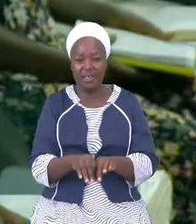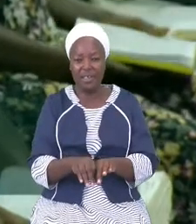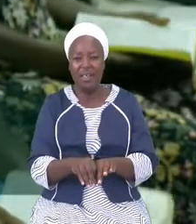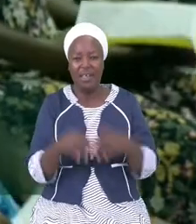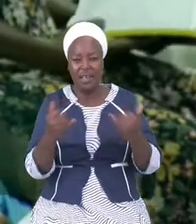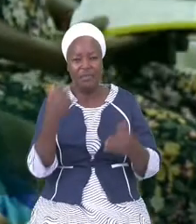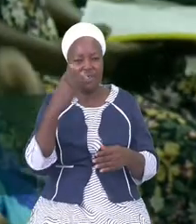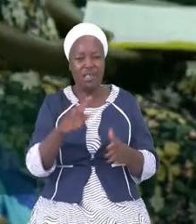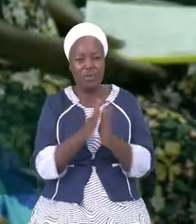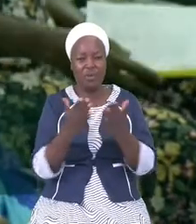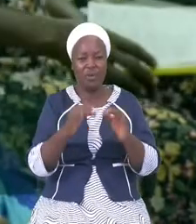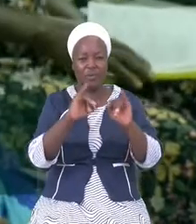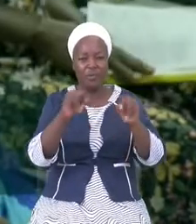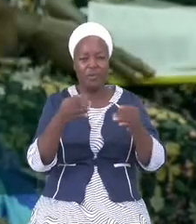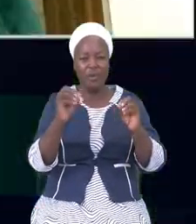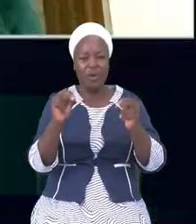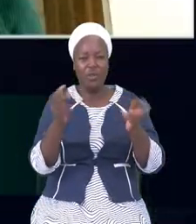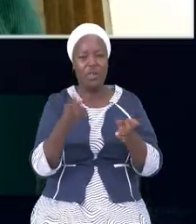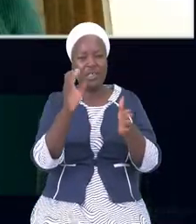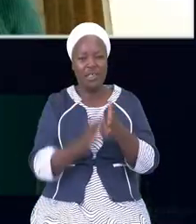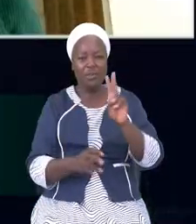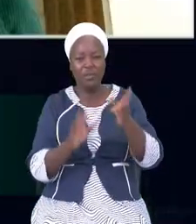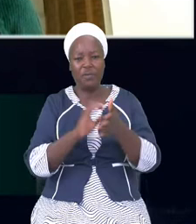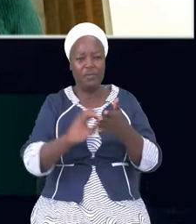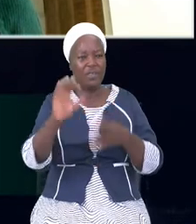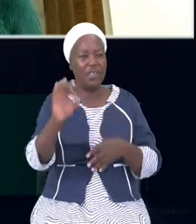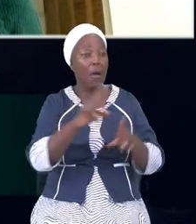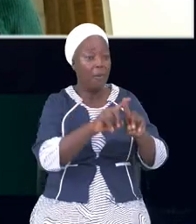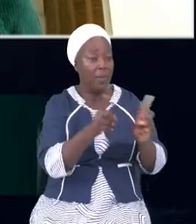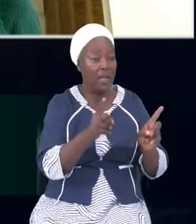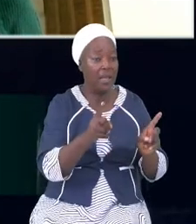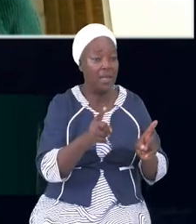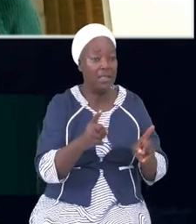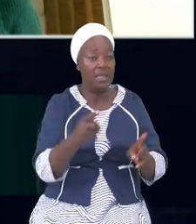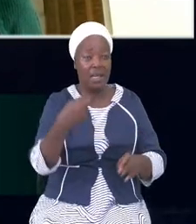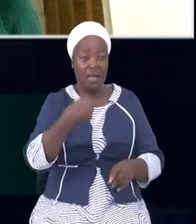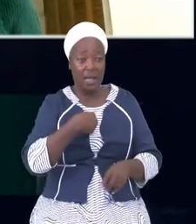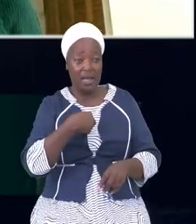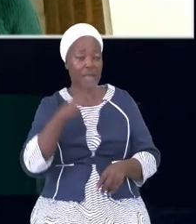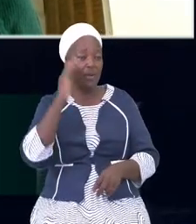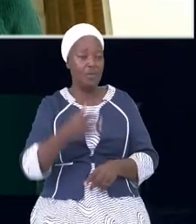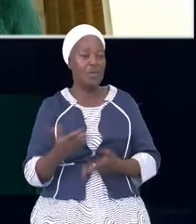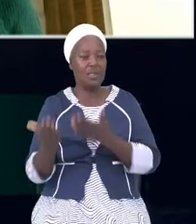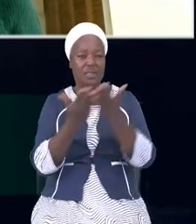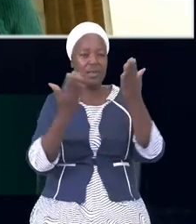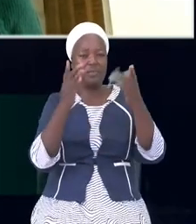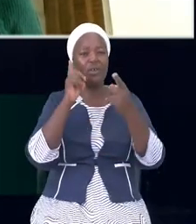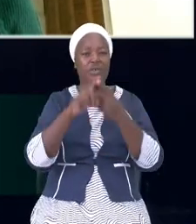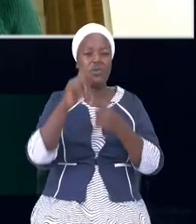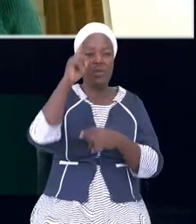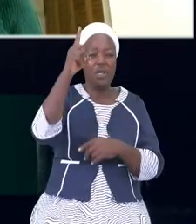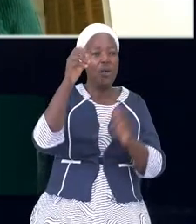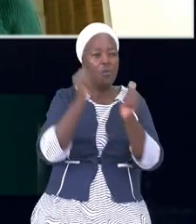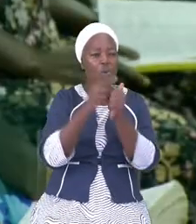We're looking at Jonah chapter 2 and verse 9. But I will sacrifice unto thee with